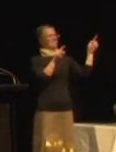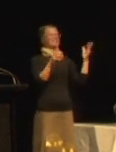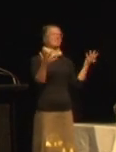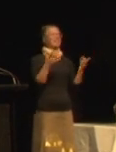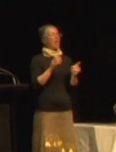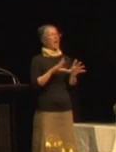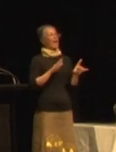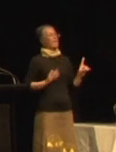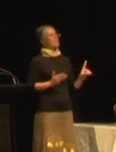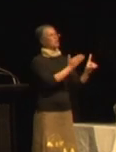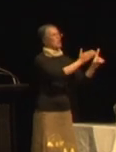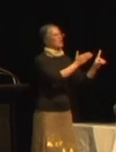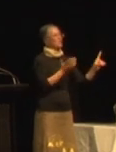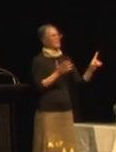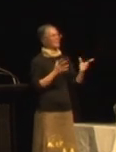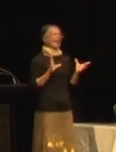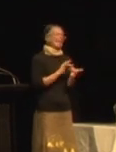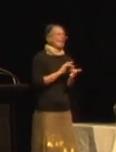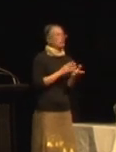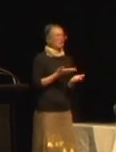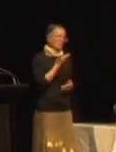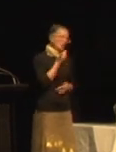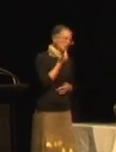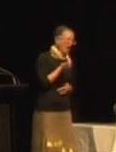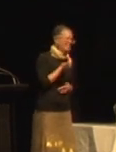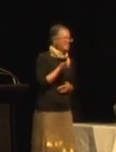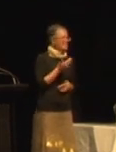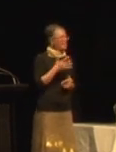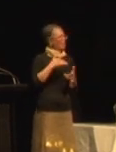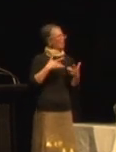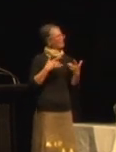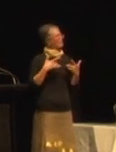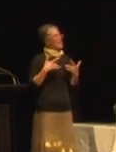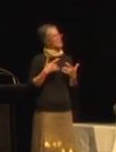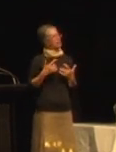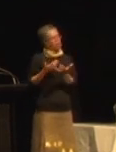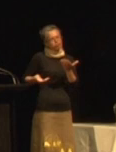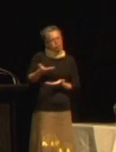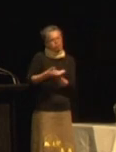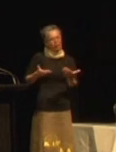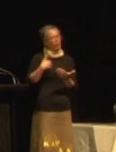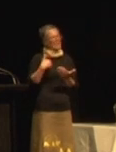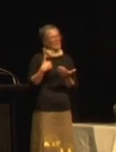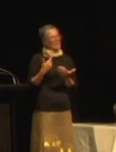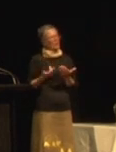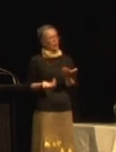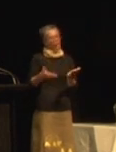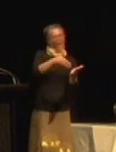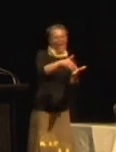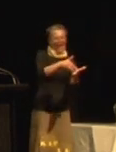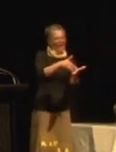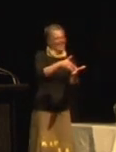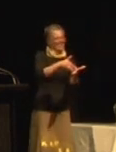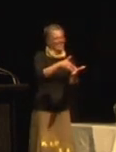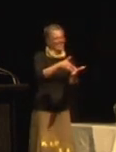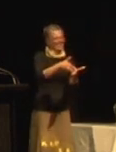awareness, connection, it's all very nice. But we really felt there needed to be something more, really something more, to force us into